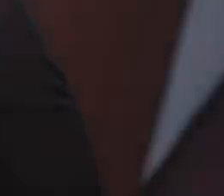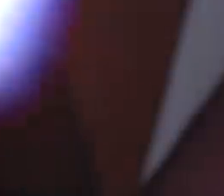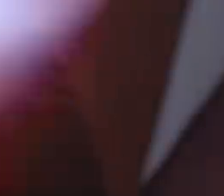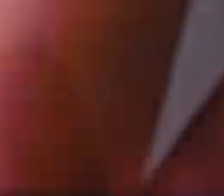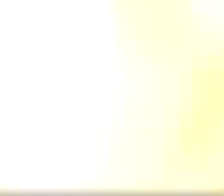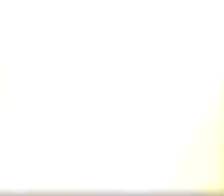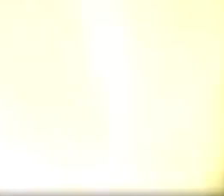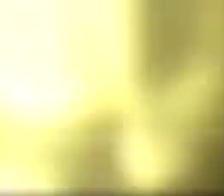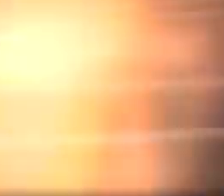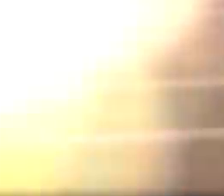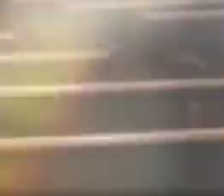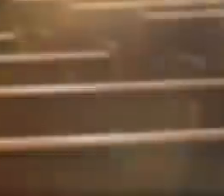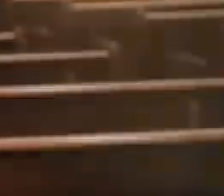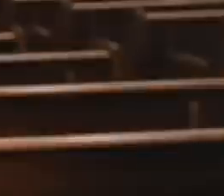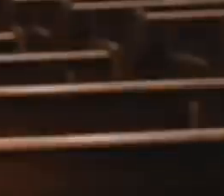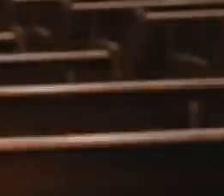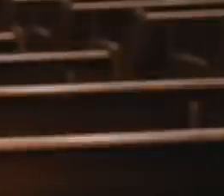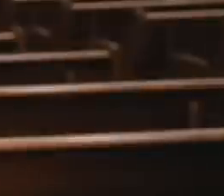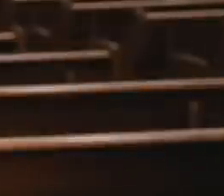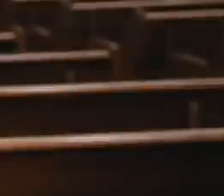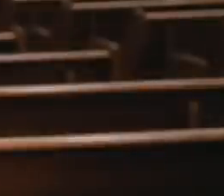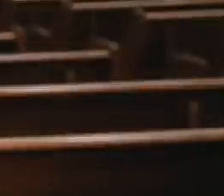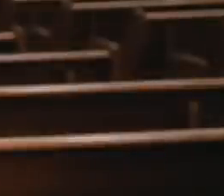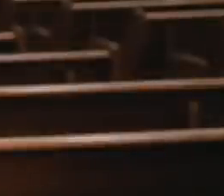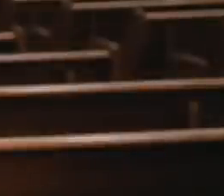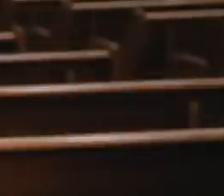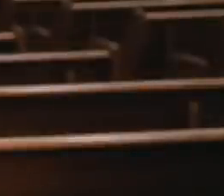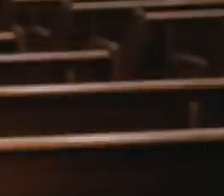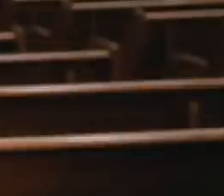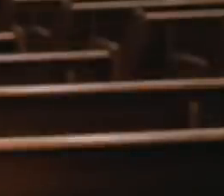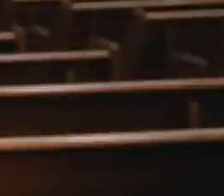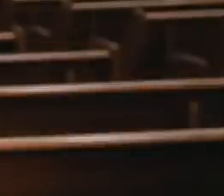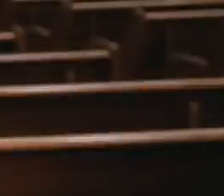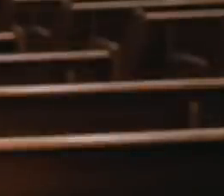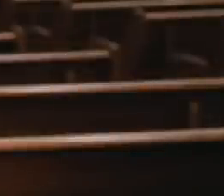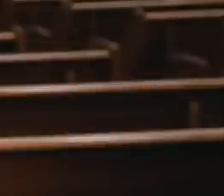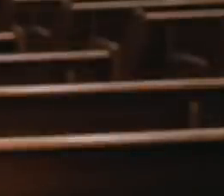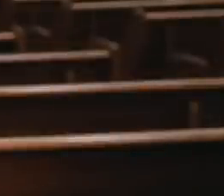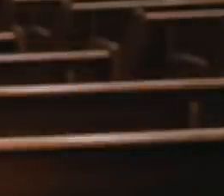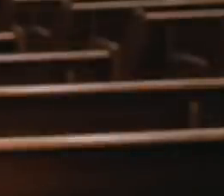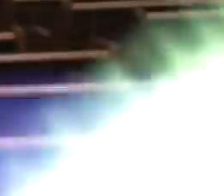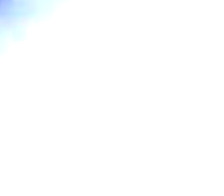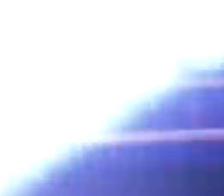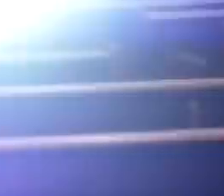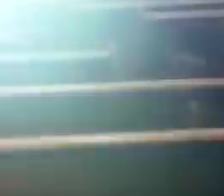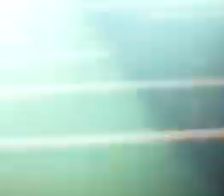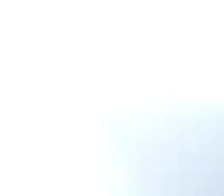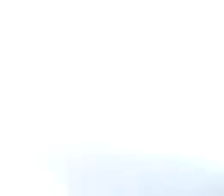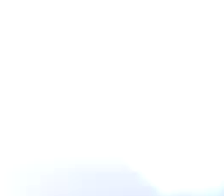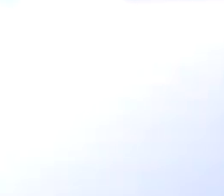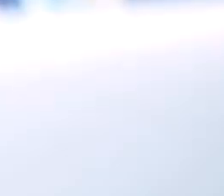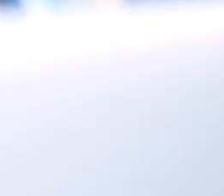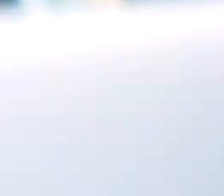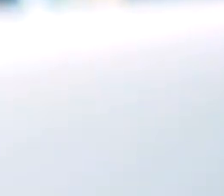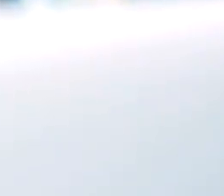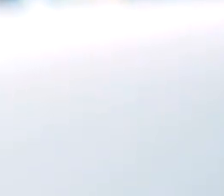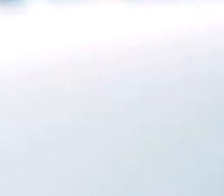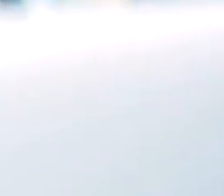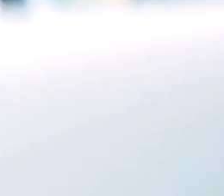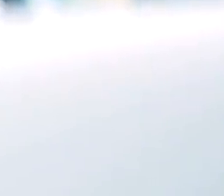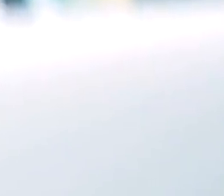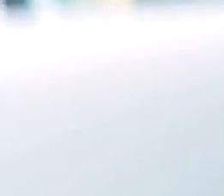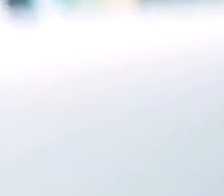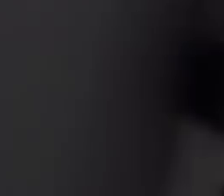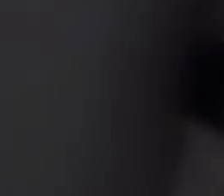others. The youth ministry is looking for volunteers to join our virtual and in-person team. There are opportunities